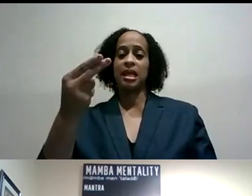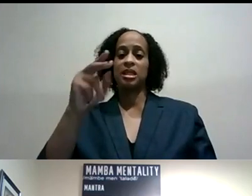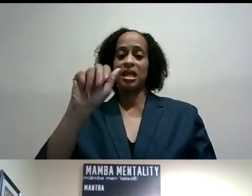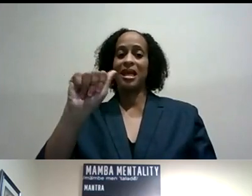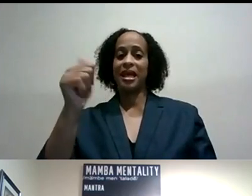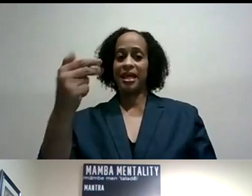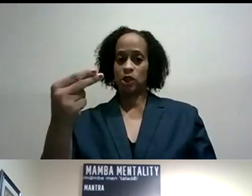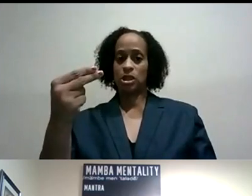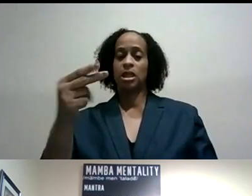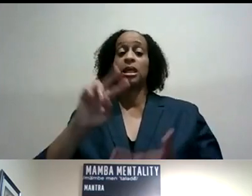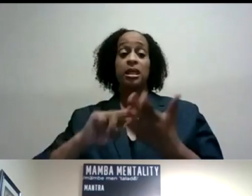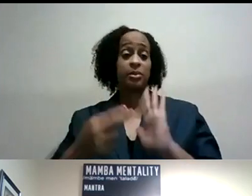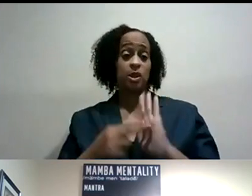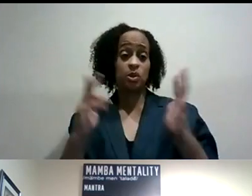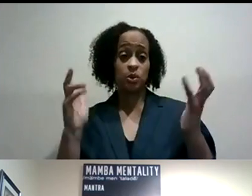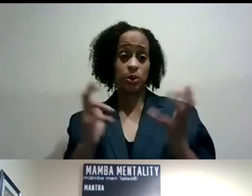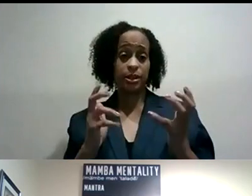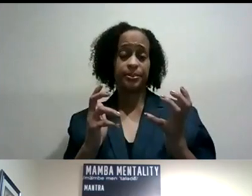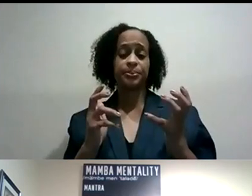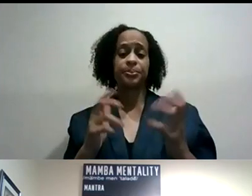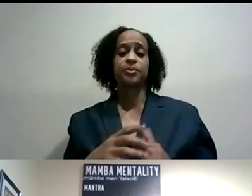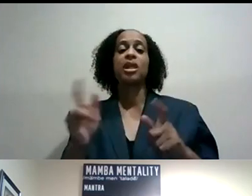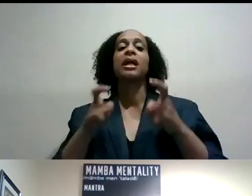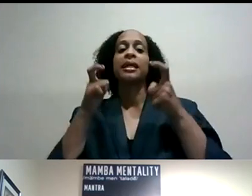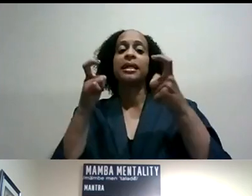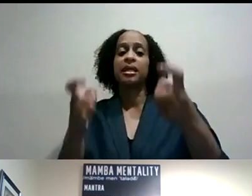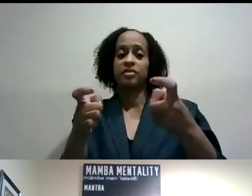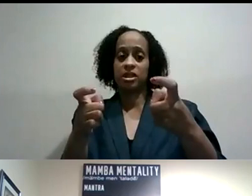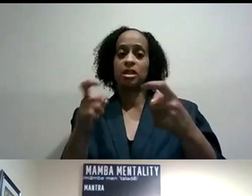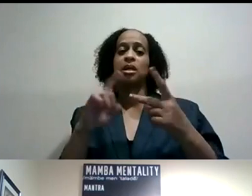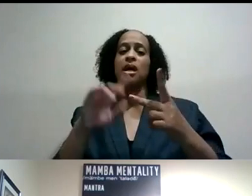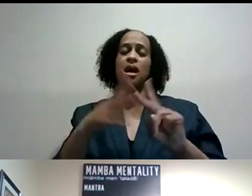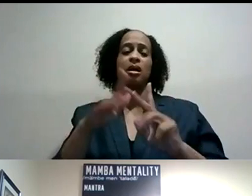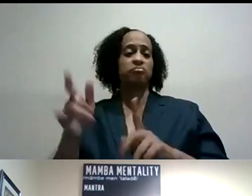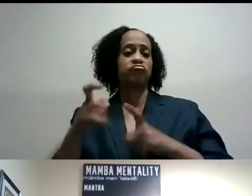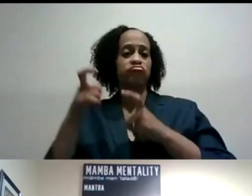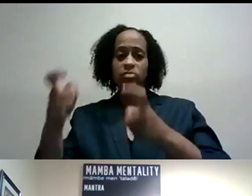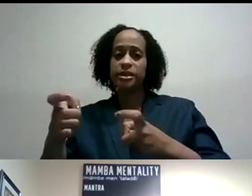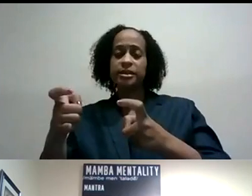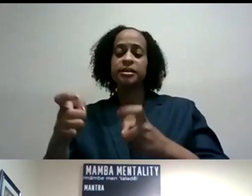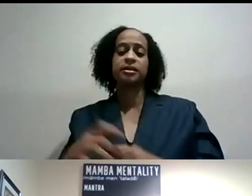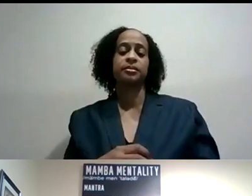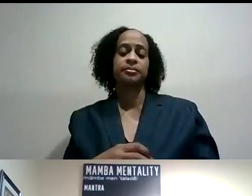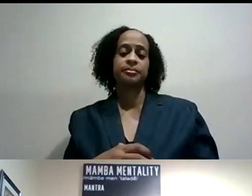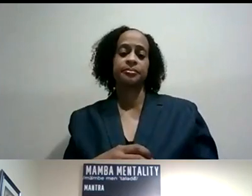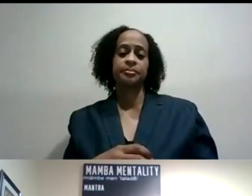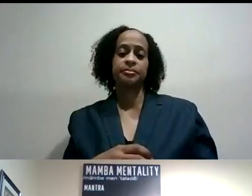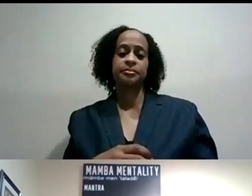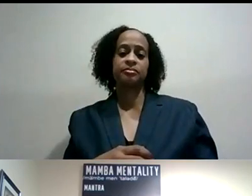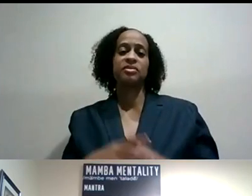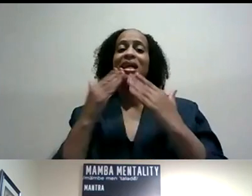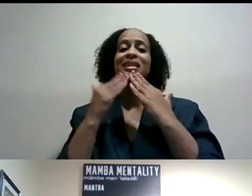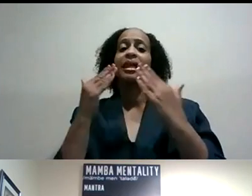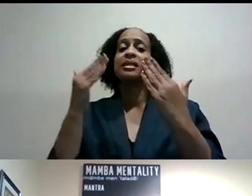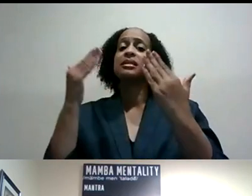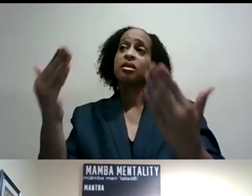M-I-N-C-H-A-H, and it means a gift, a present, a